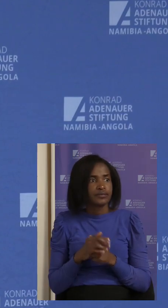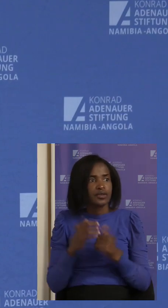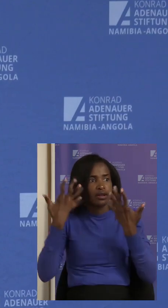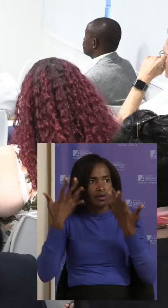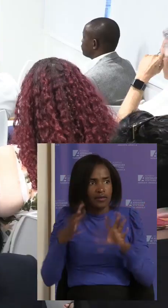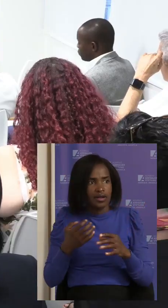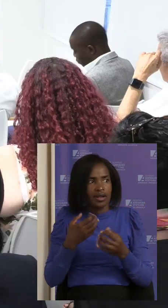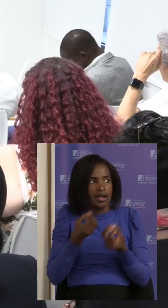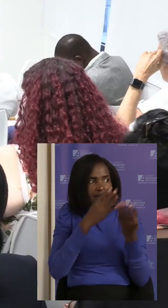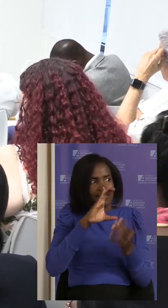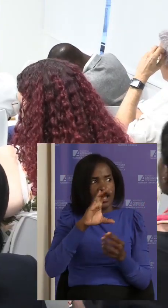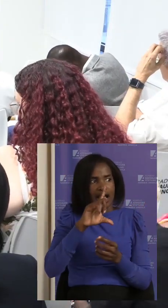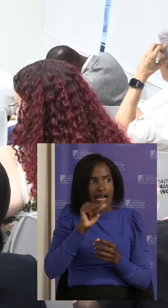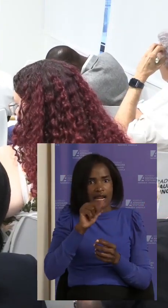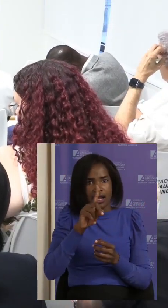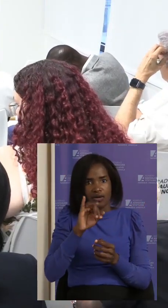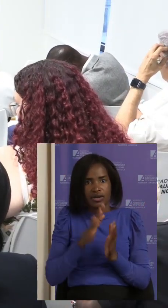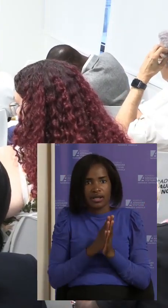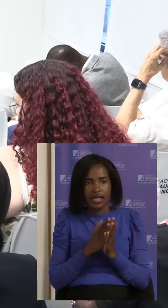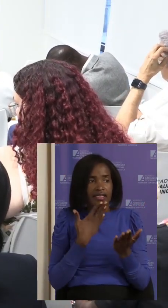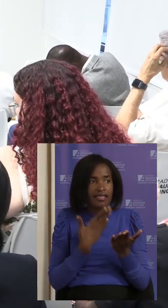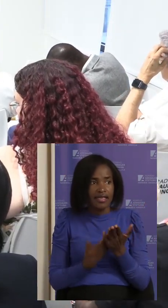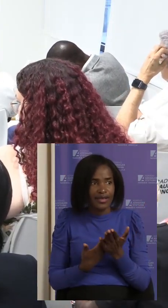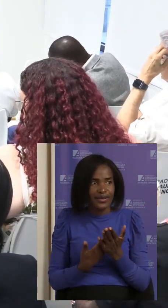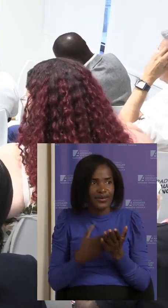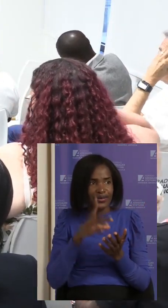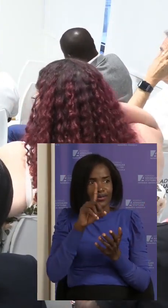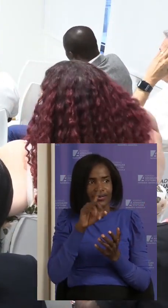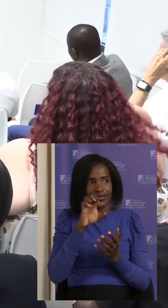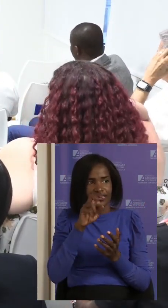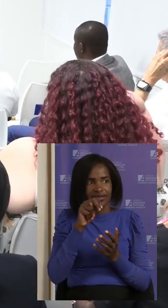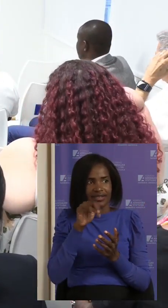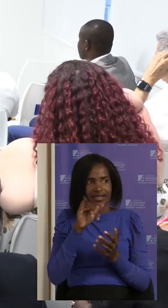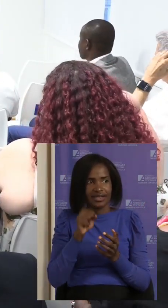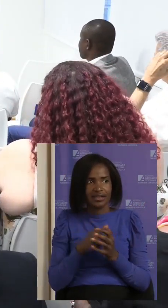colleague, Claudia. Thank you. Thank you, Dennis, for